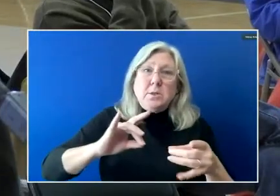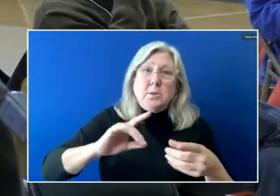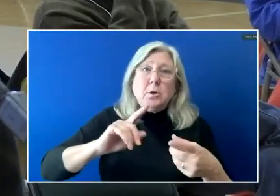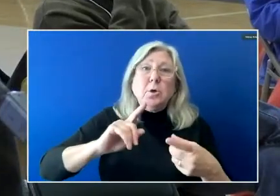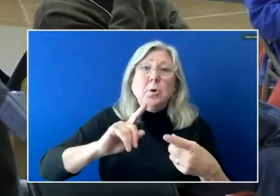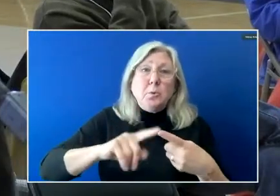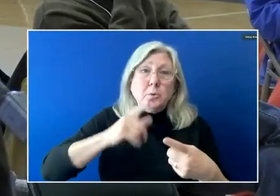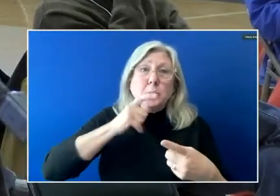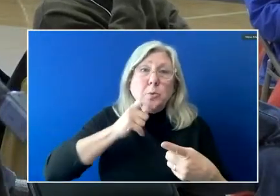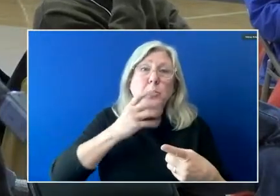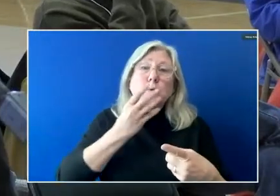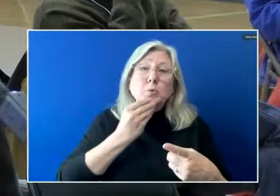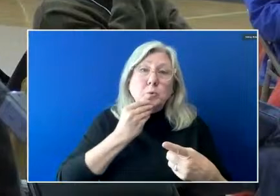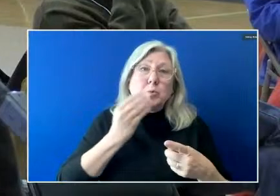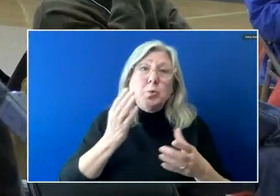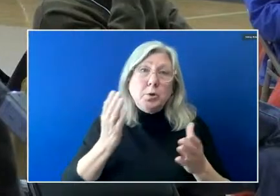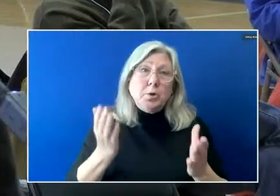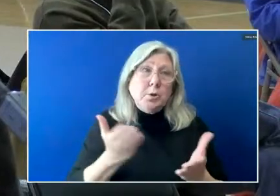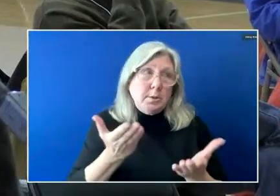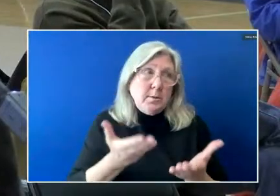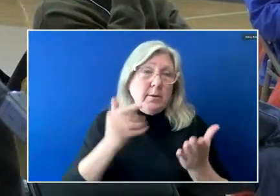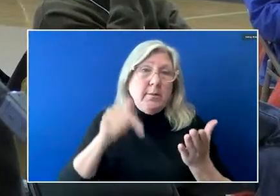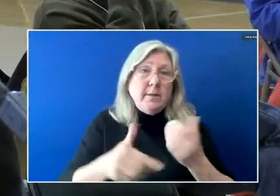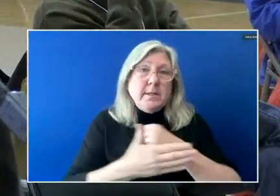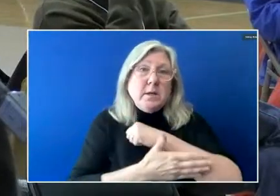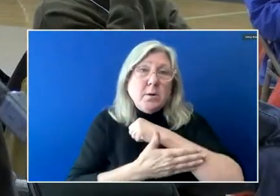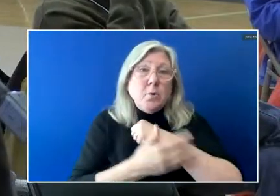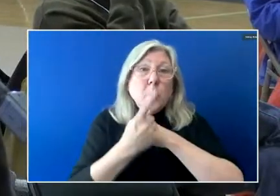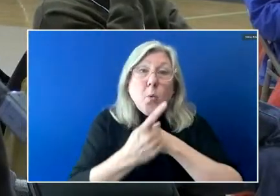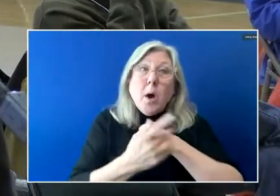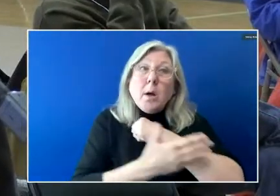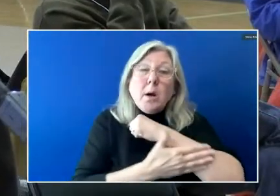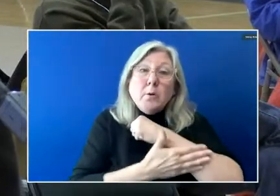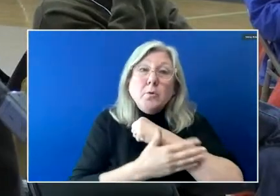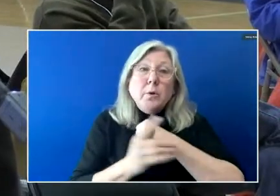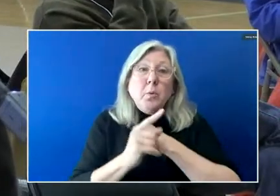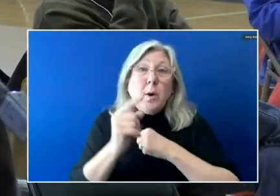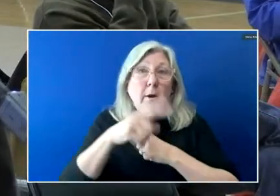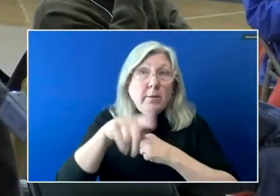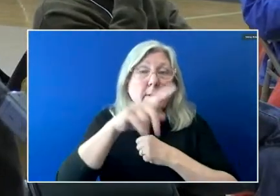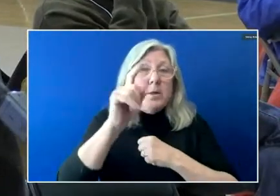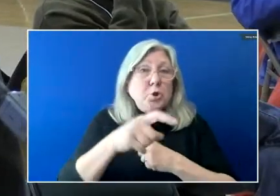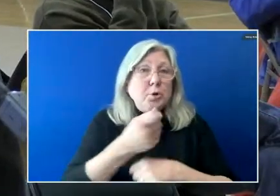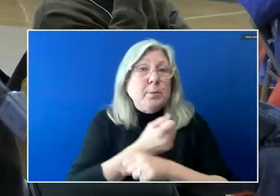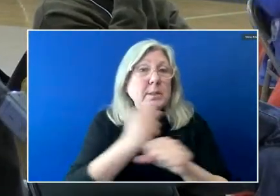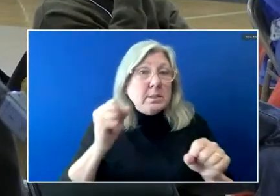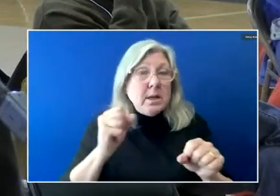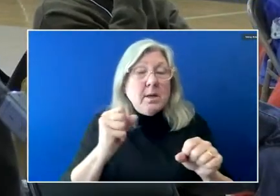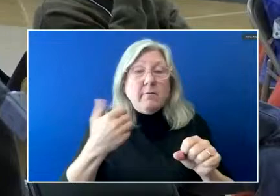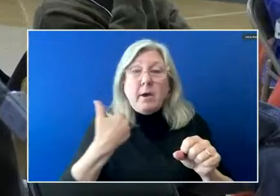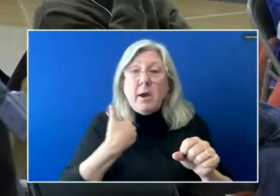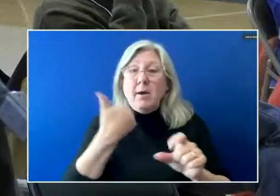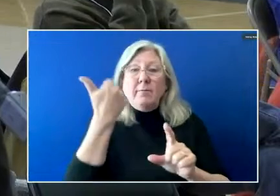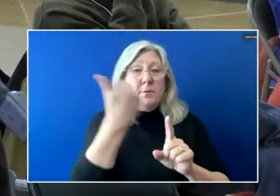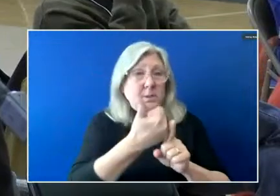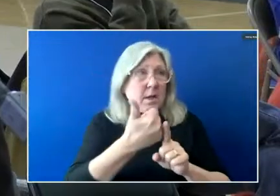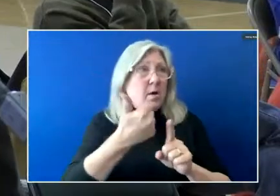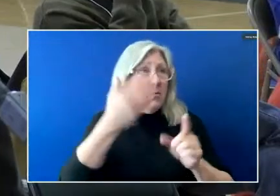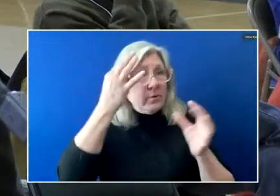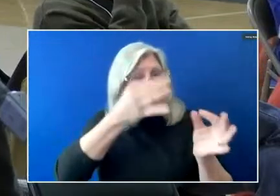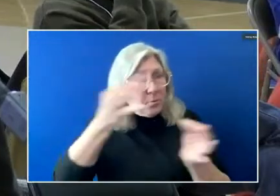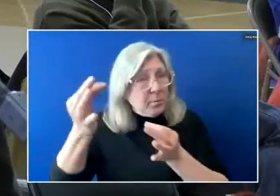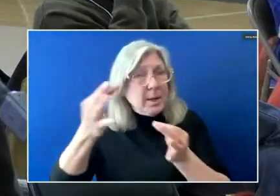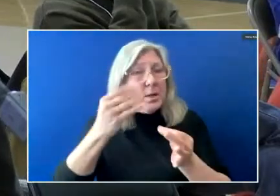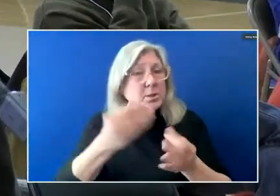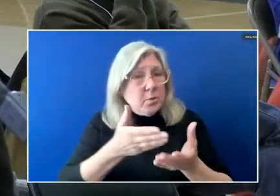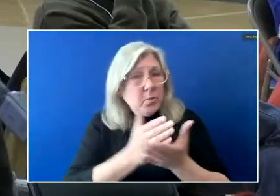country that the one country where they should be safe and have self-determination and have a right to defend